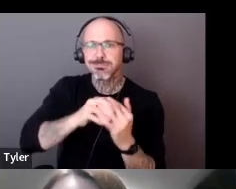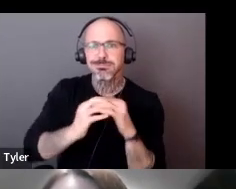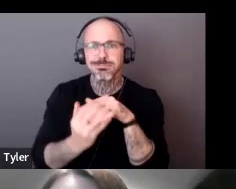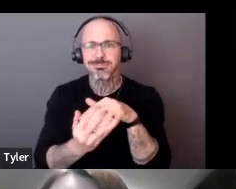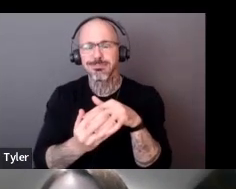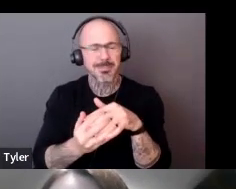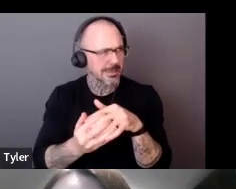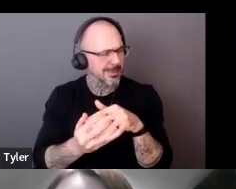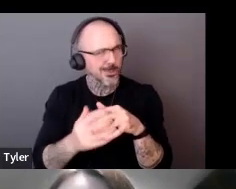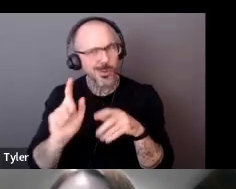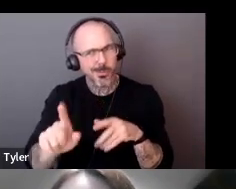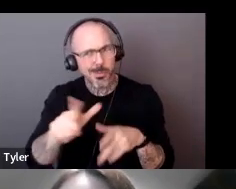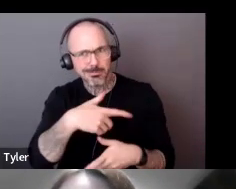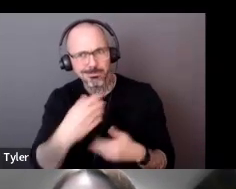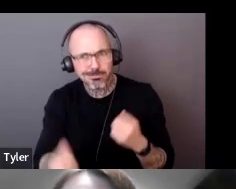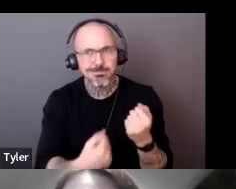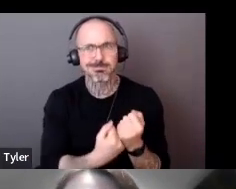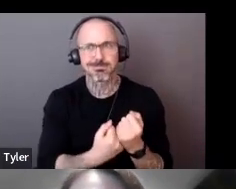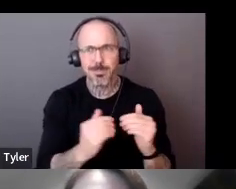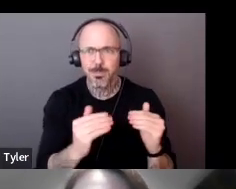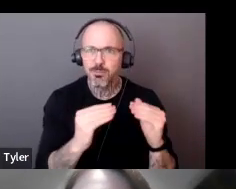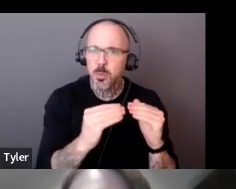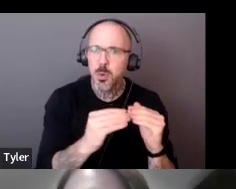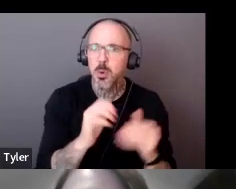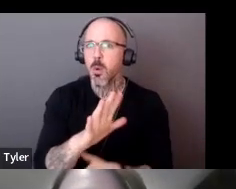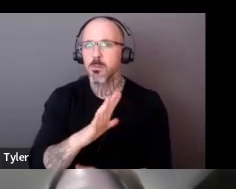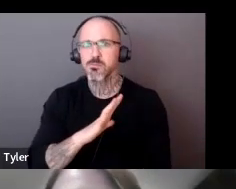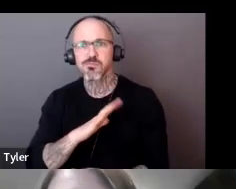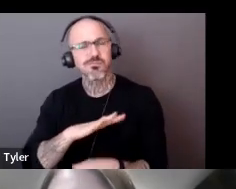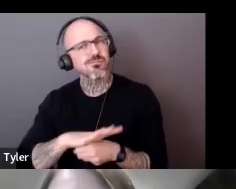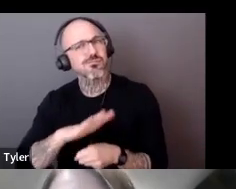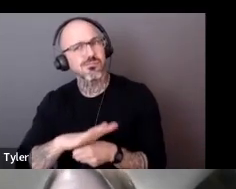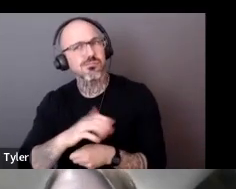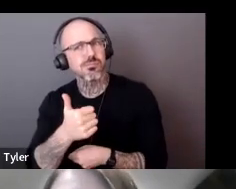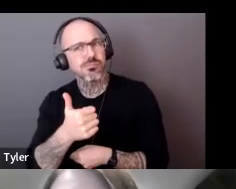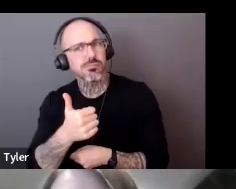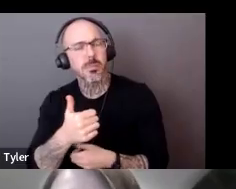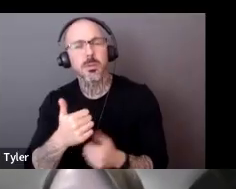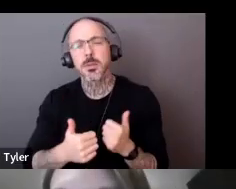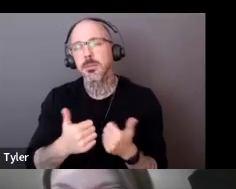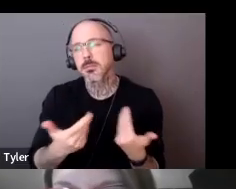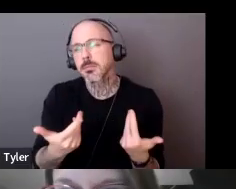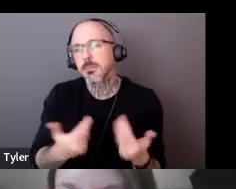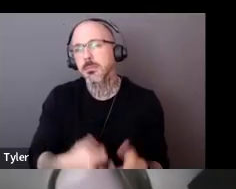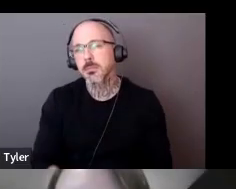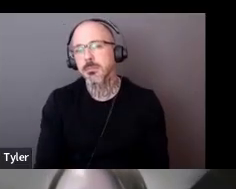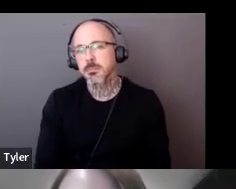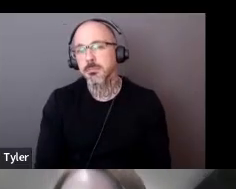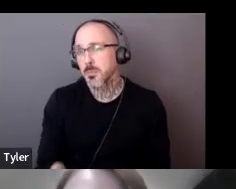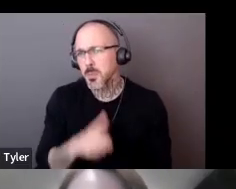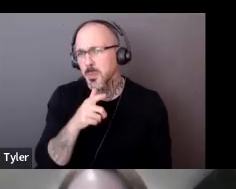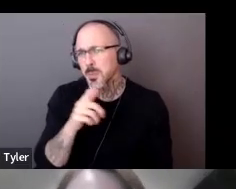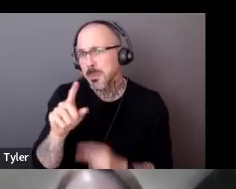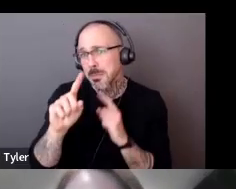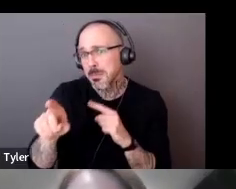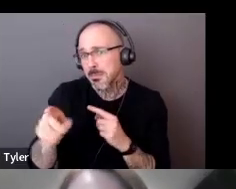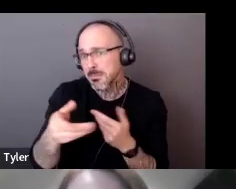anyone from our panel wanted to answer that question, or Michael.